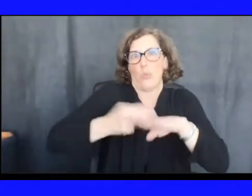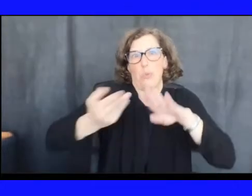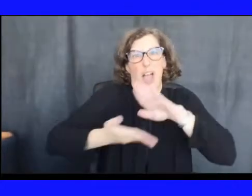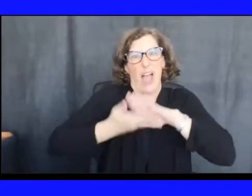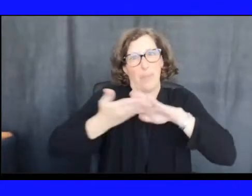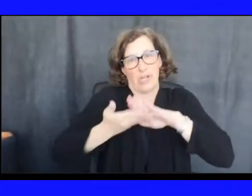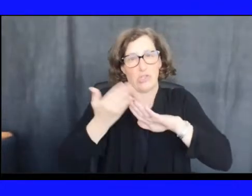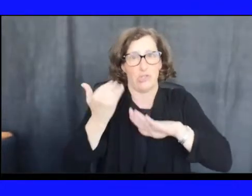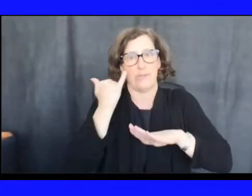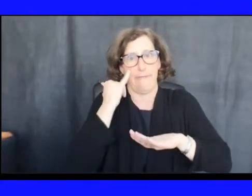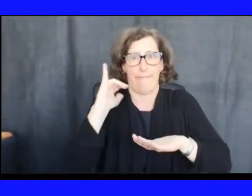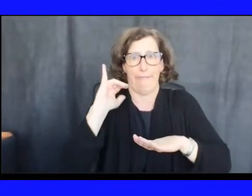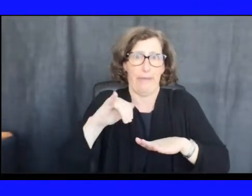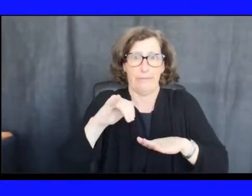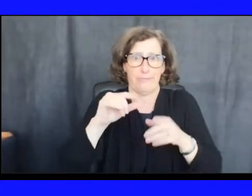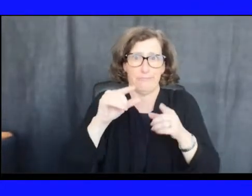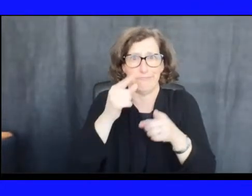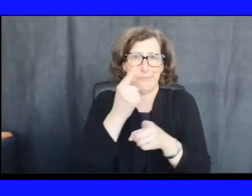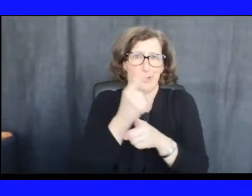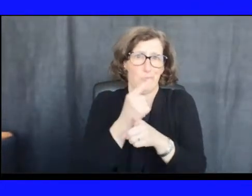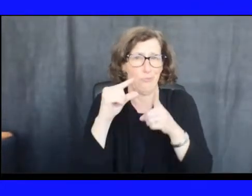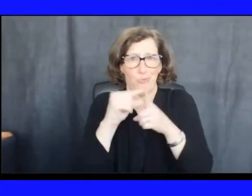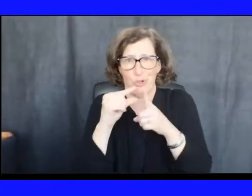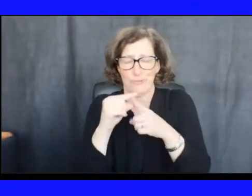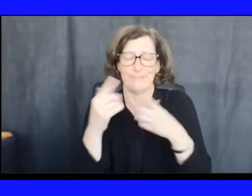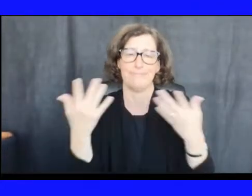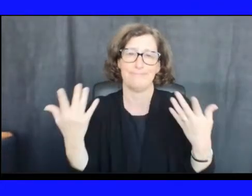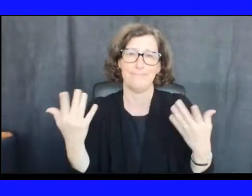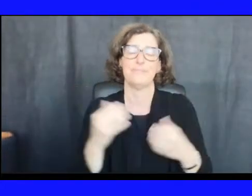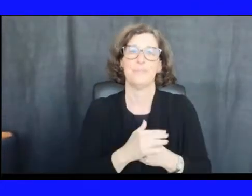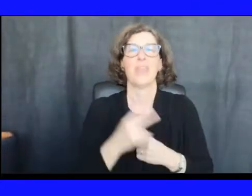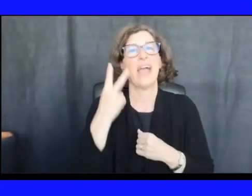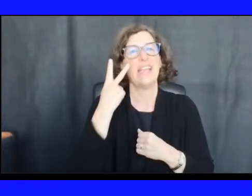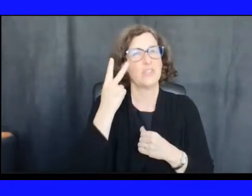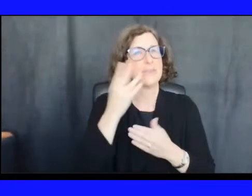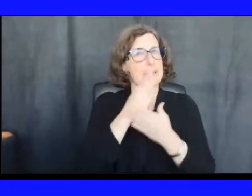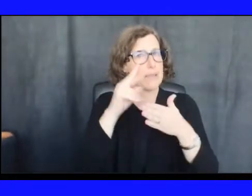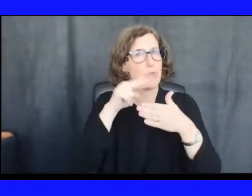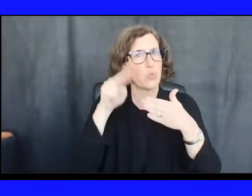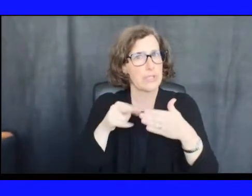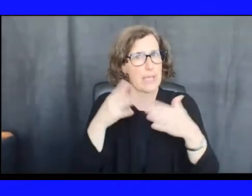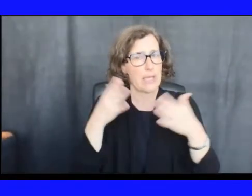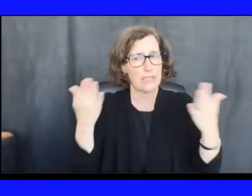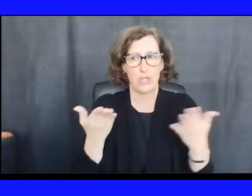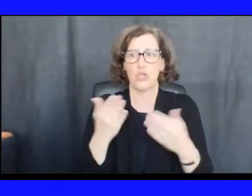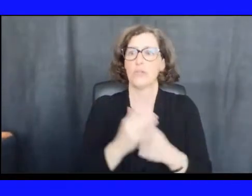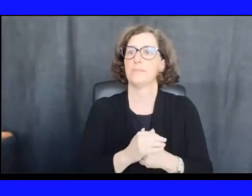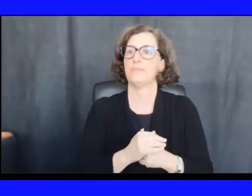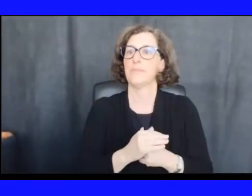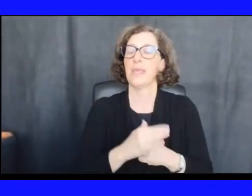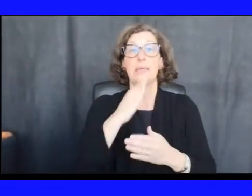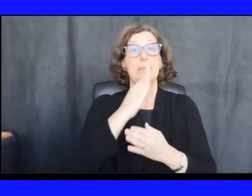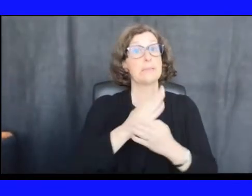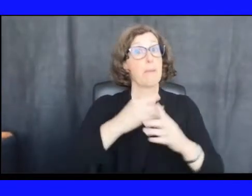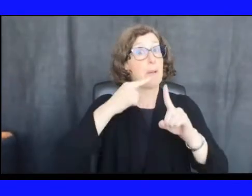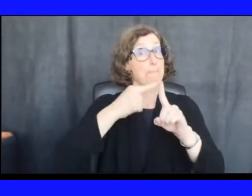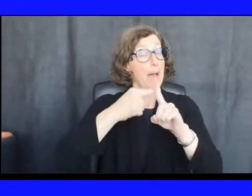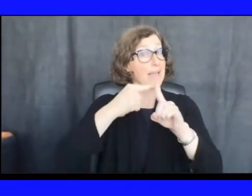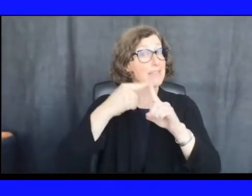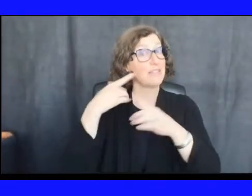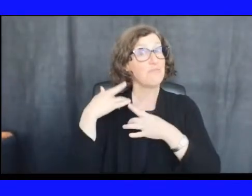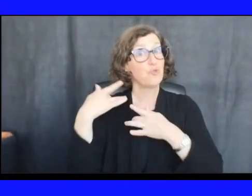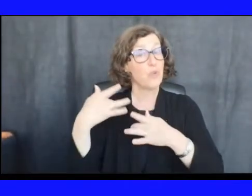this had fallen several quarters in large part because of us having to scale back in-person ambulatory